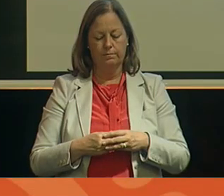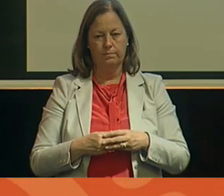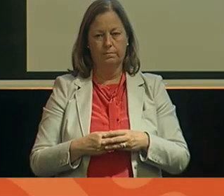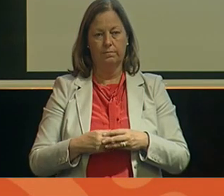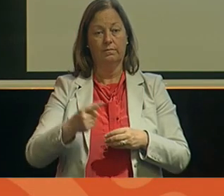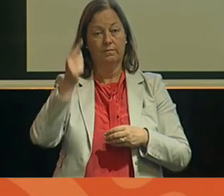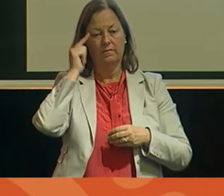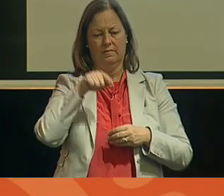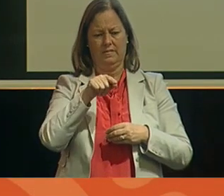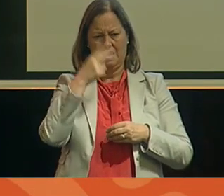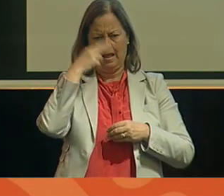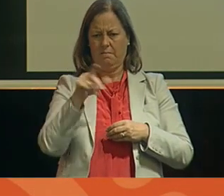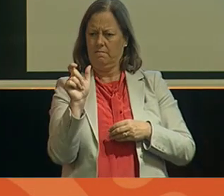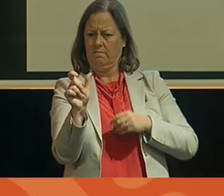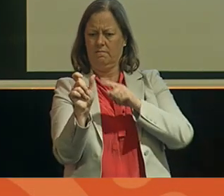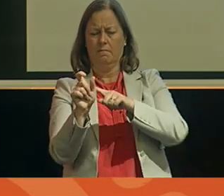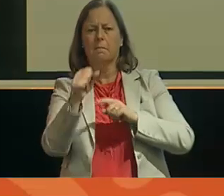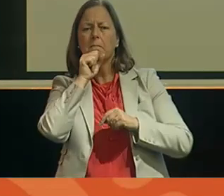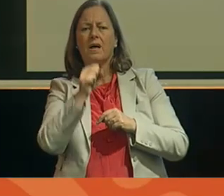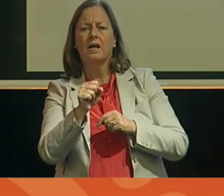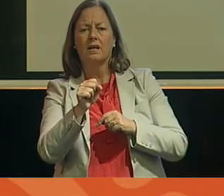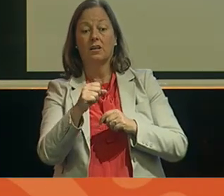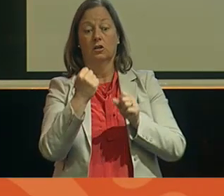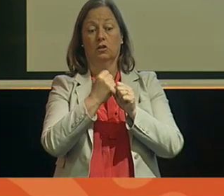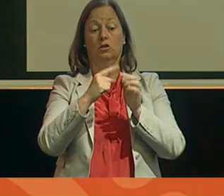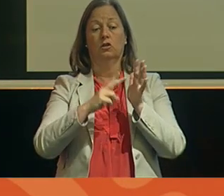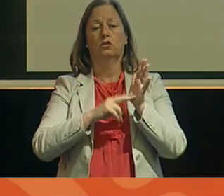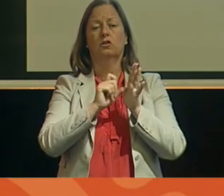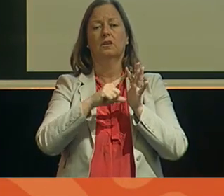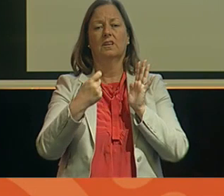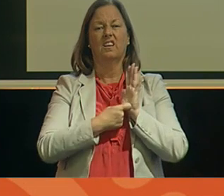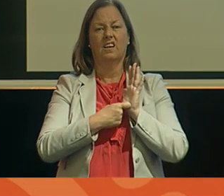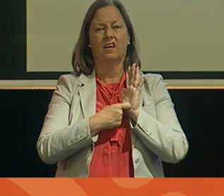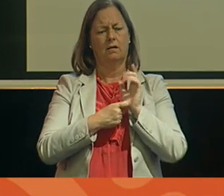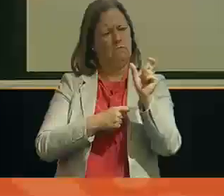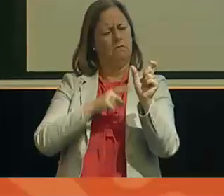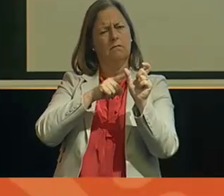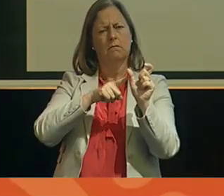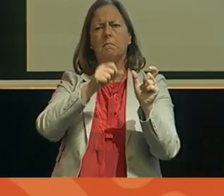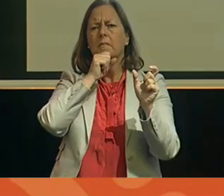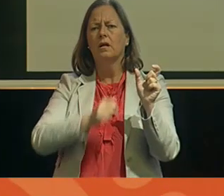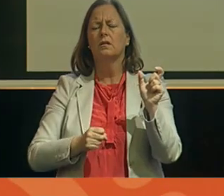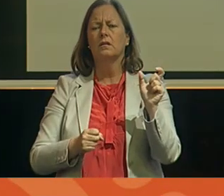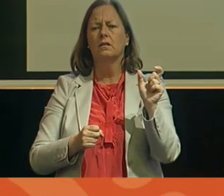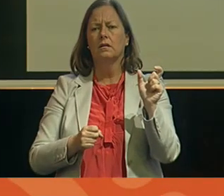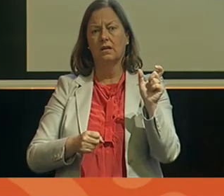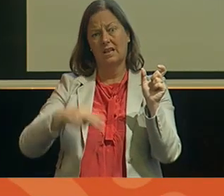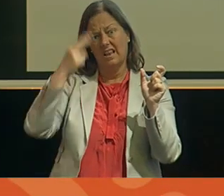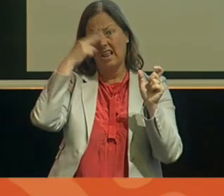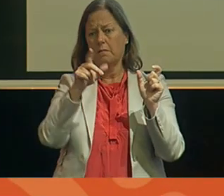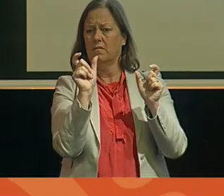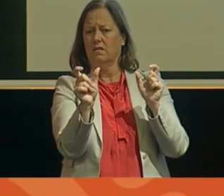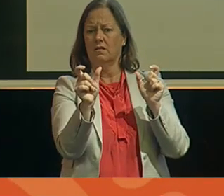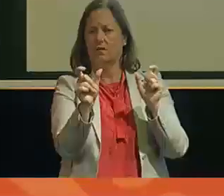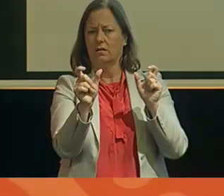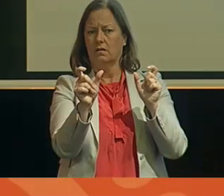So people would know. The gender being stated as being male. And the name, of course, being